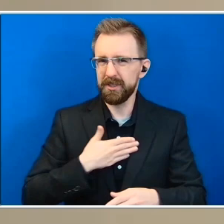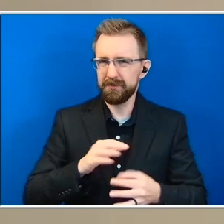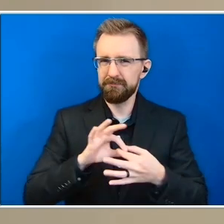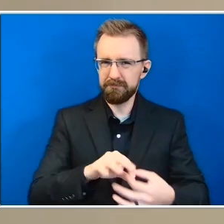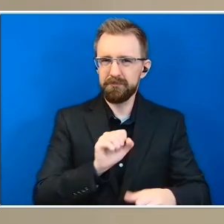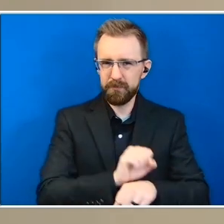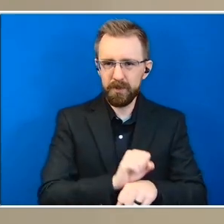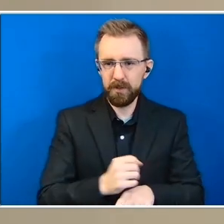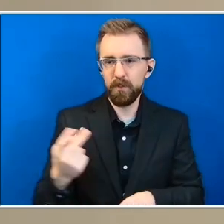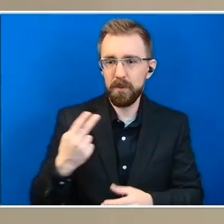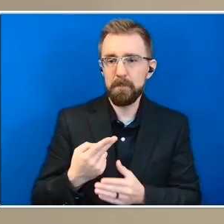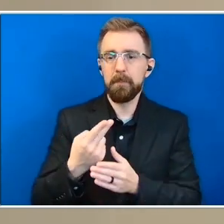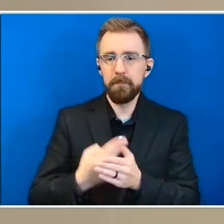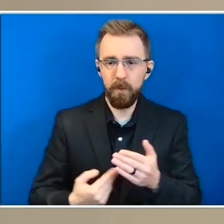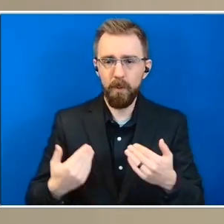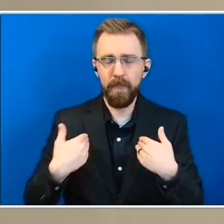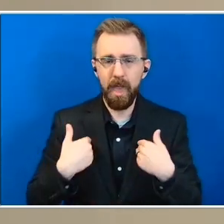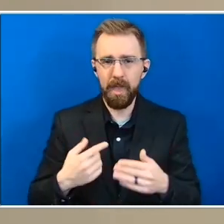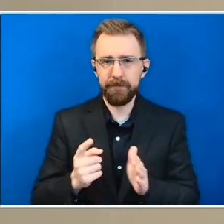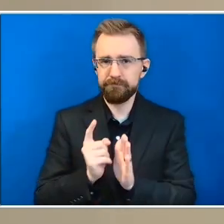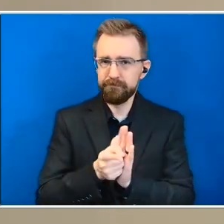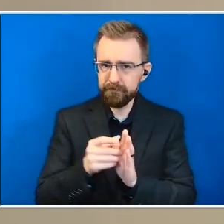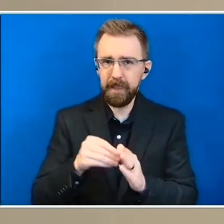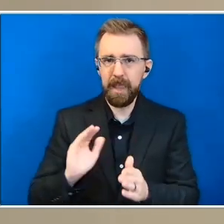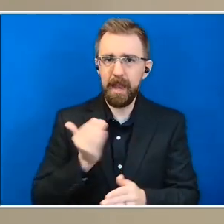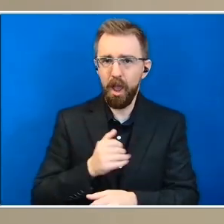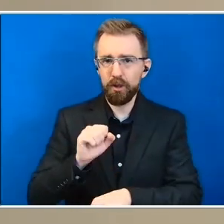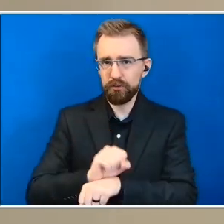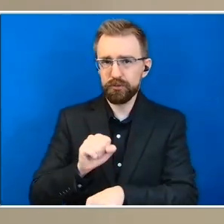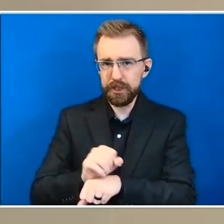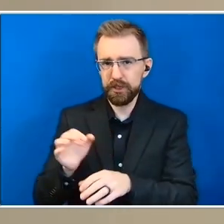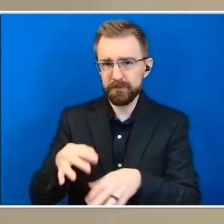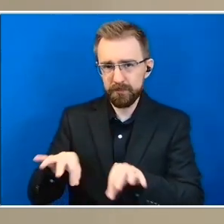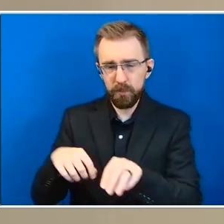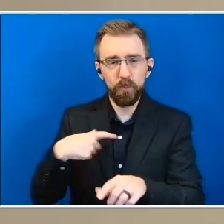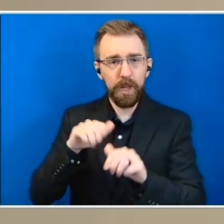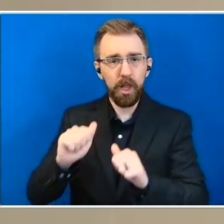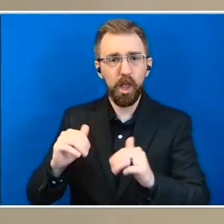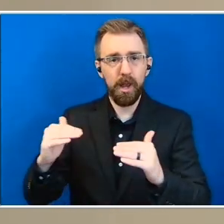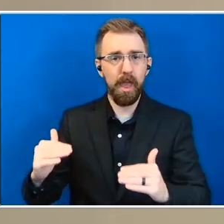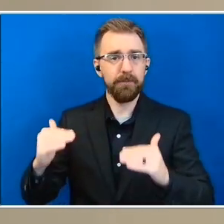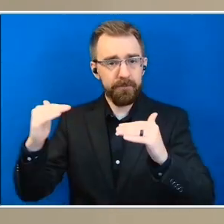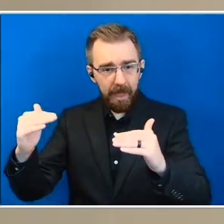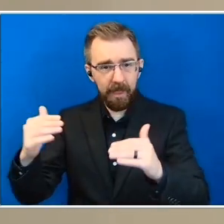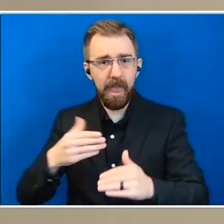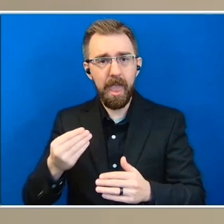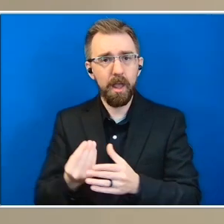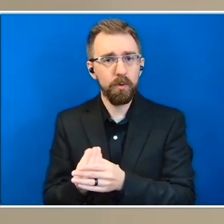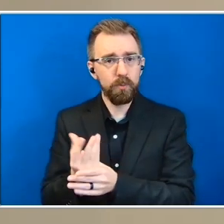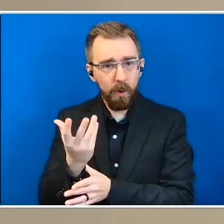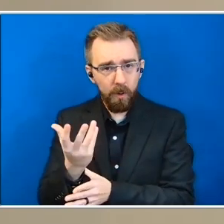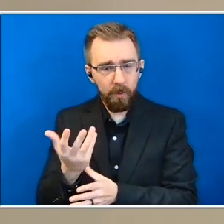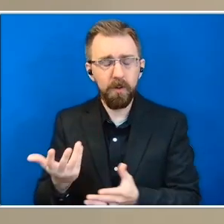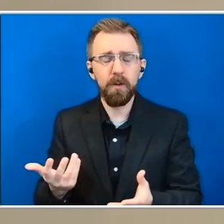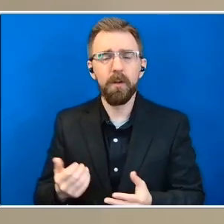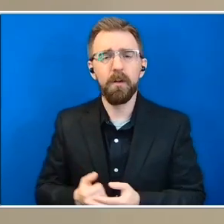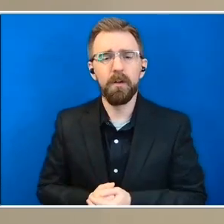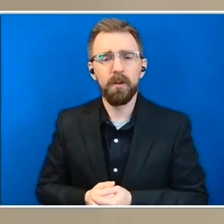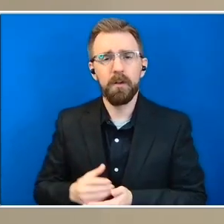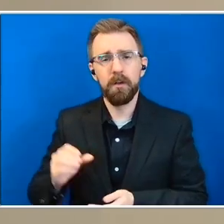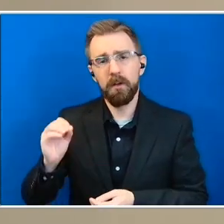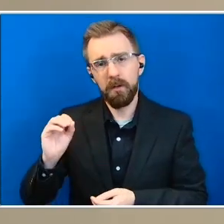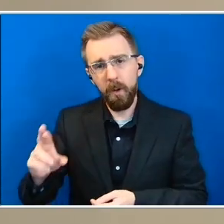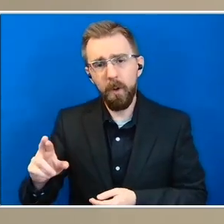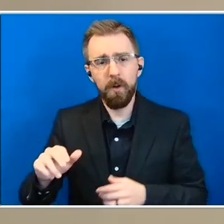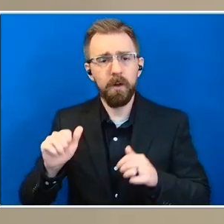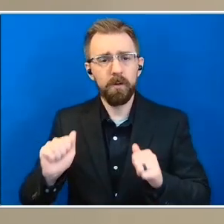both at a pivotal time in our careers where we could advance and grow, or we could come